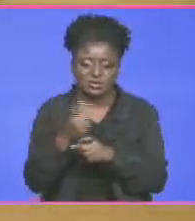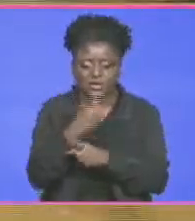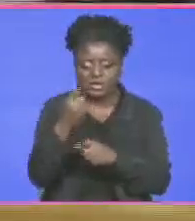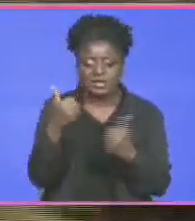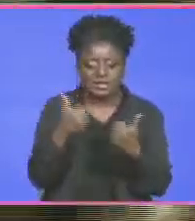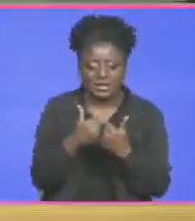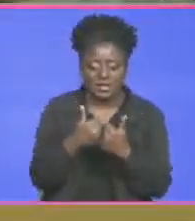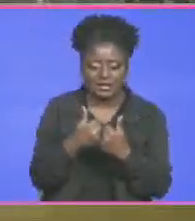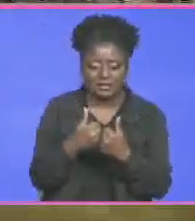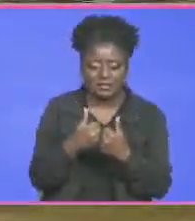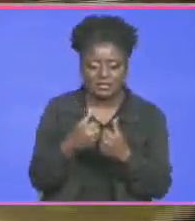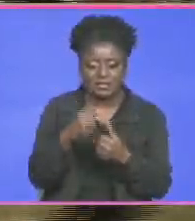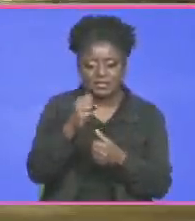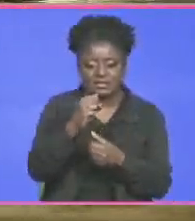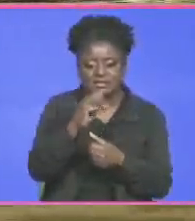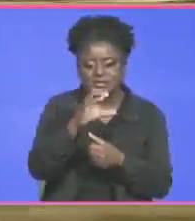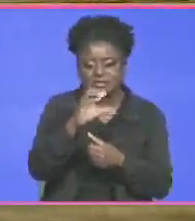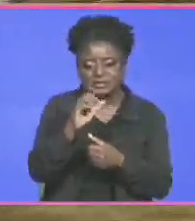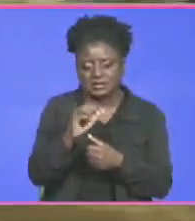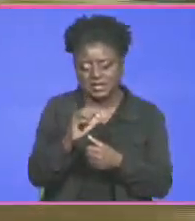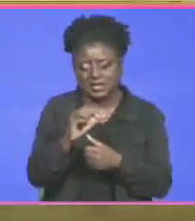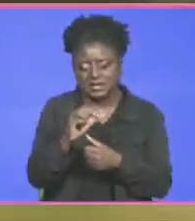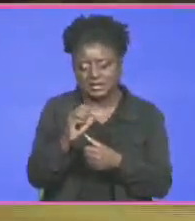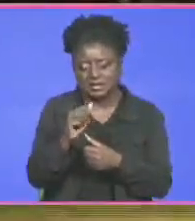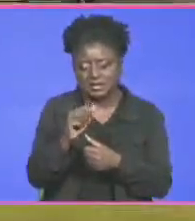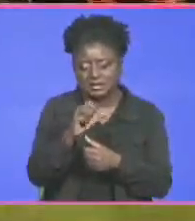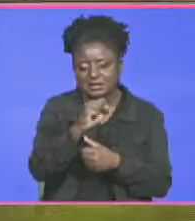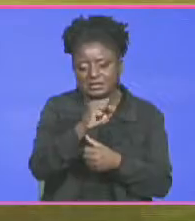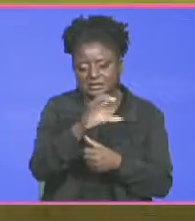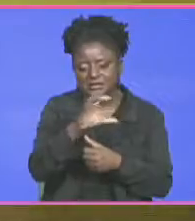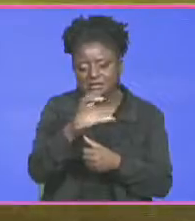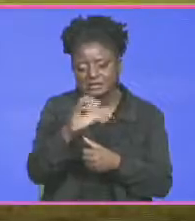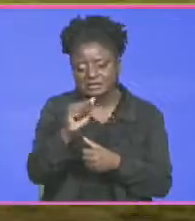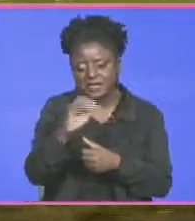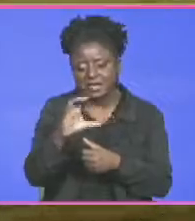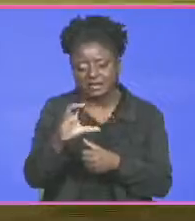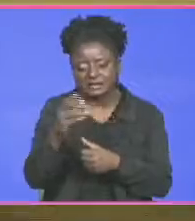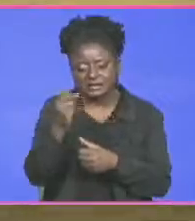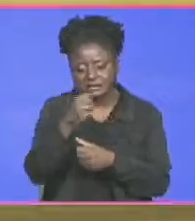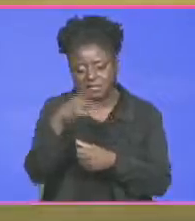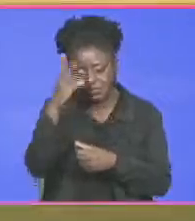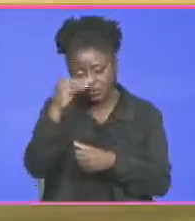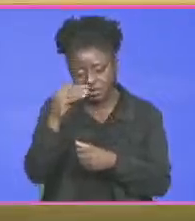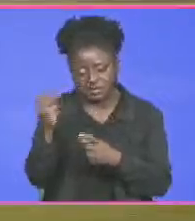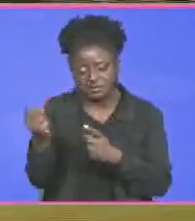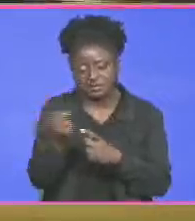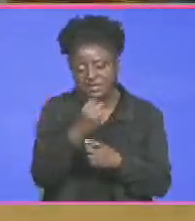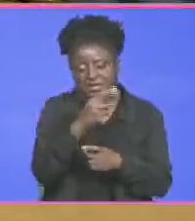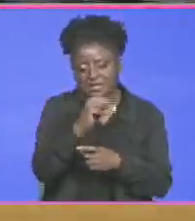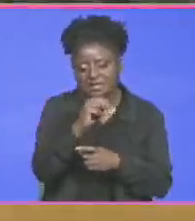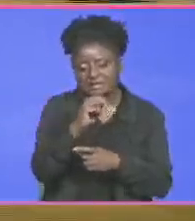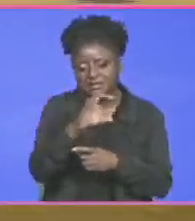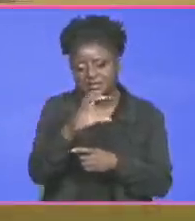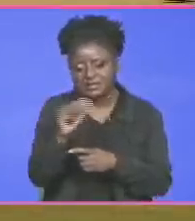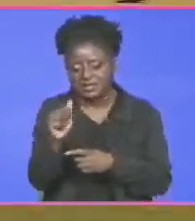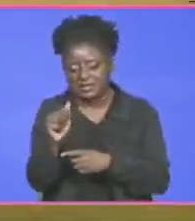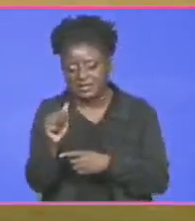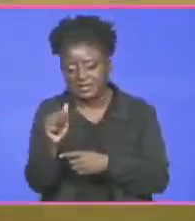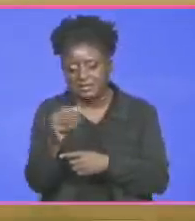senior boys, but they hit the cover off the softball. They simply blasted Nassau Christian Academy. Final